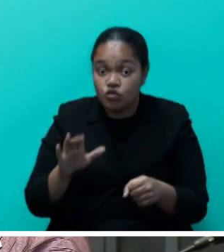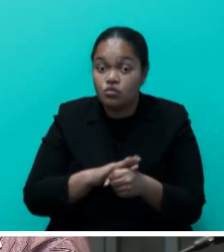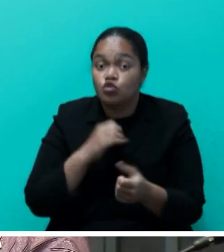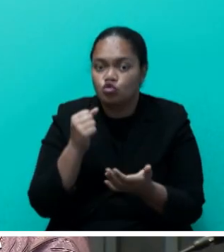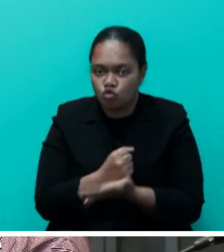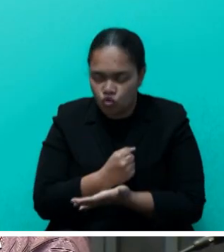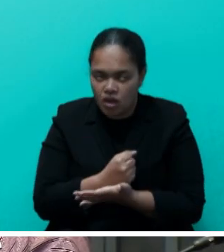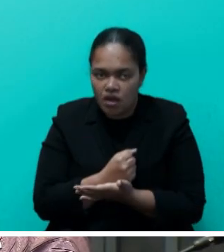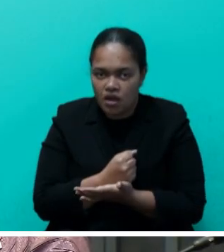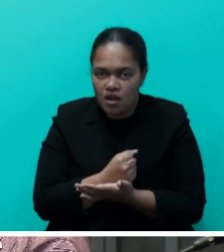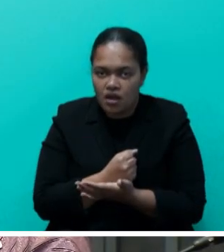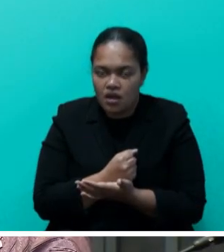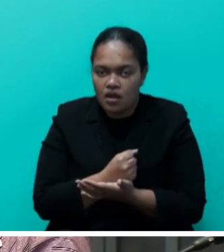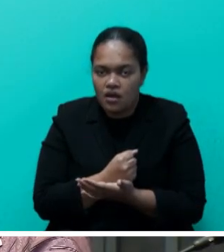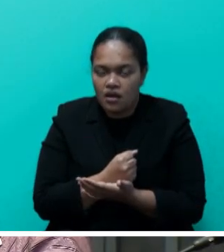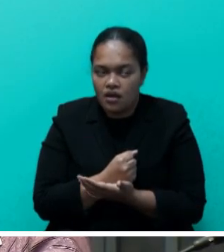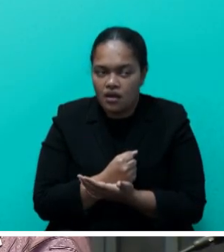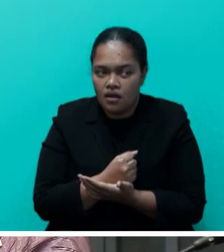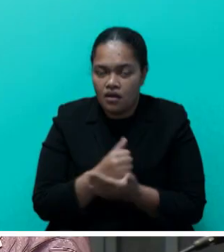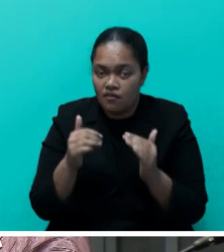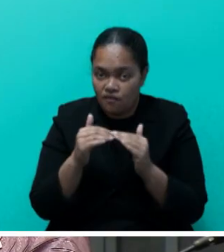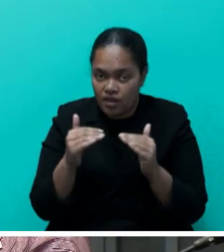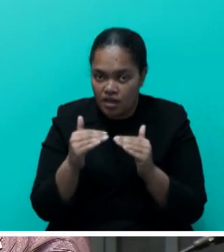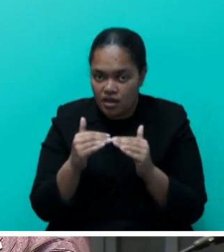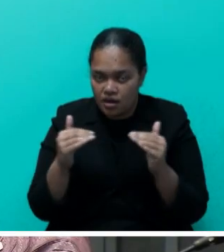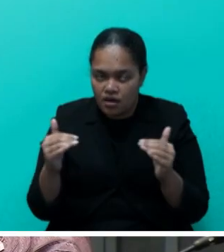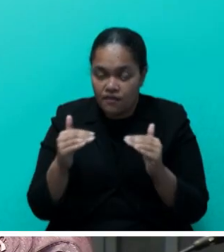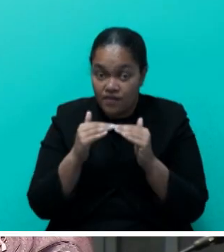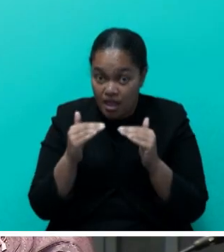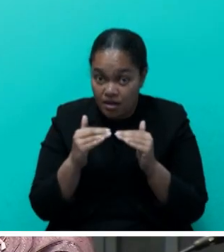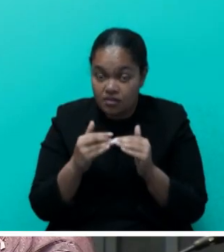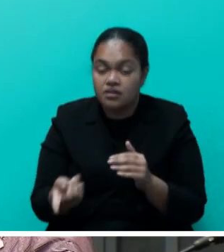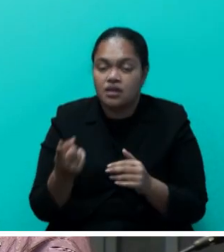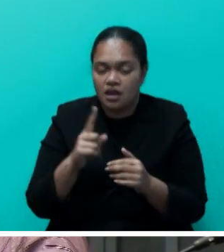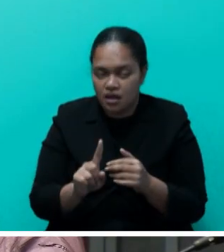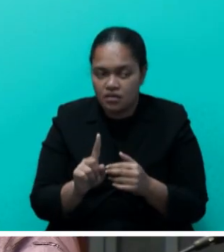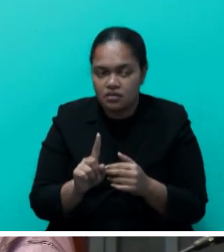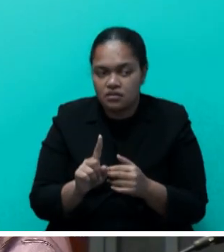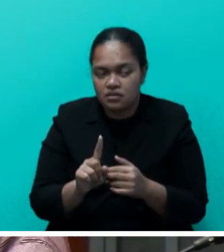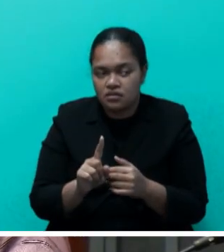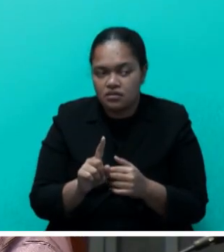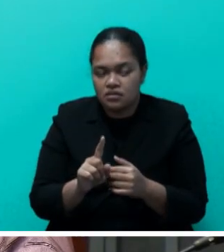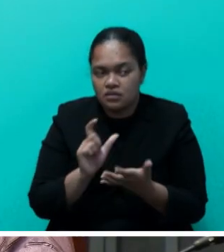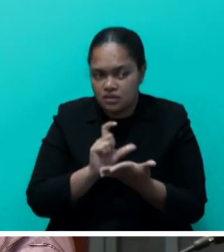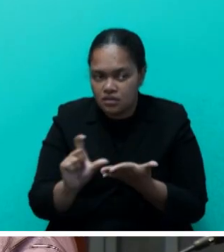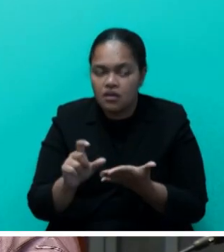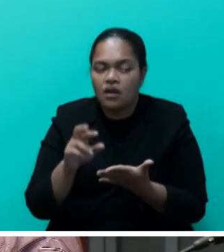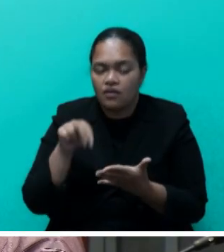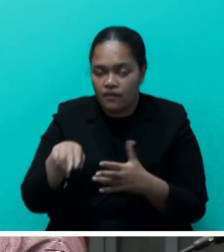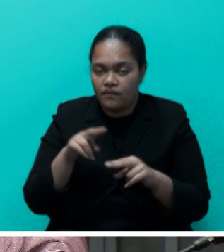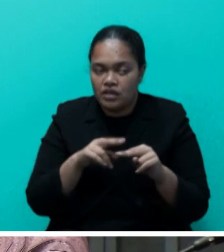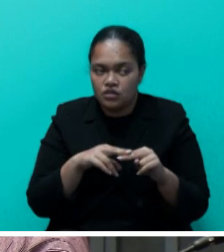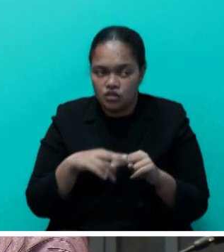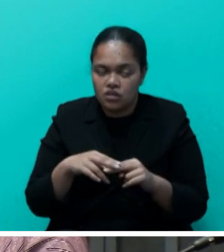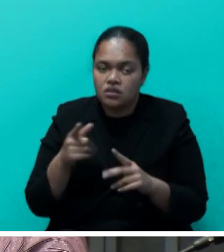consistency and fairness. So therefore, by reintroducing the scaling system in Fiji, it